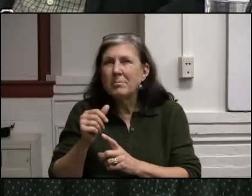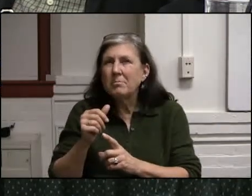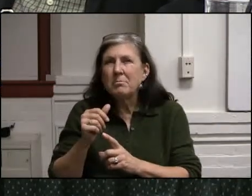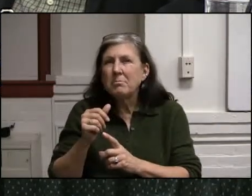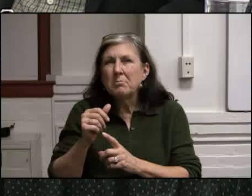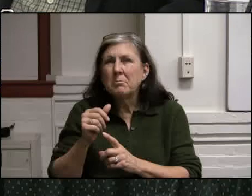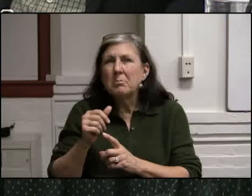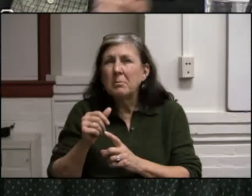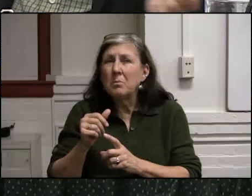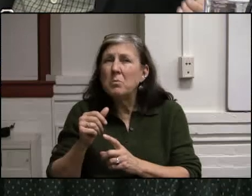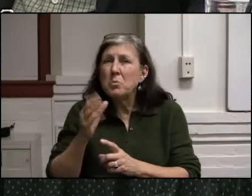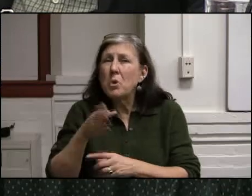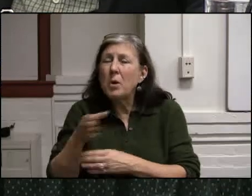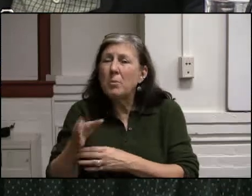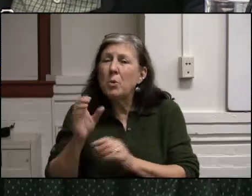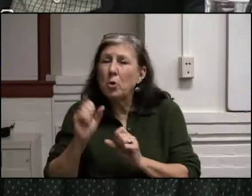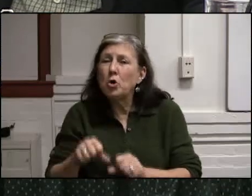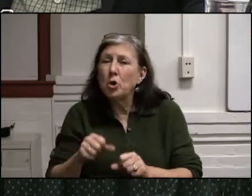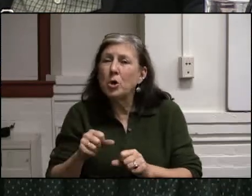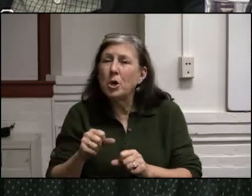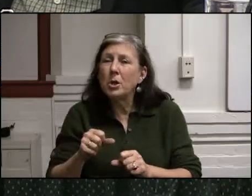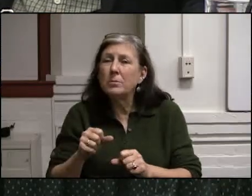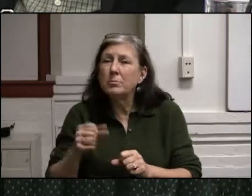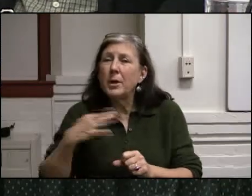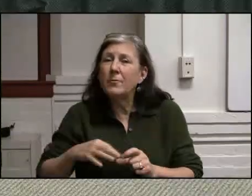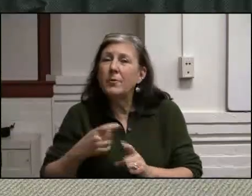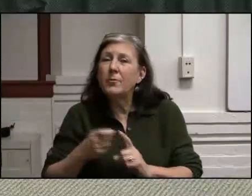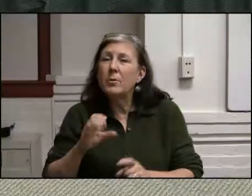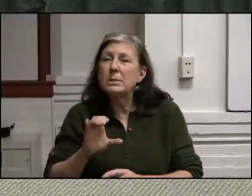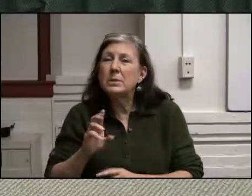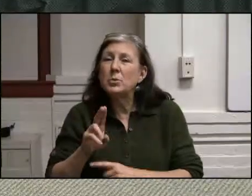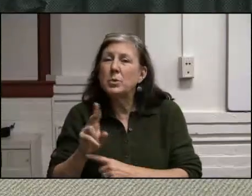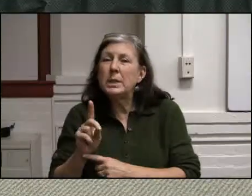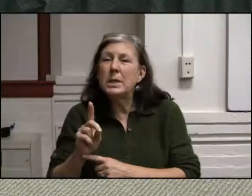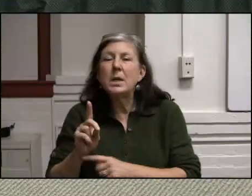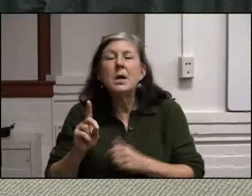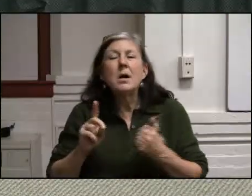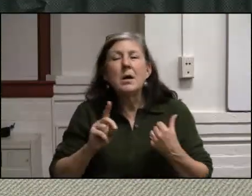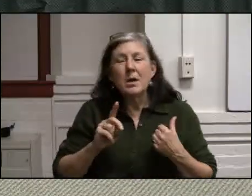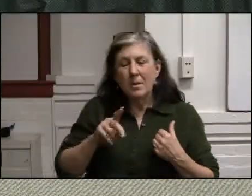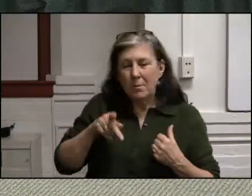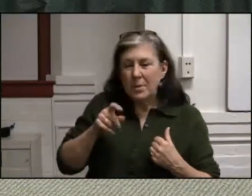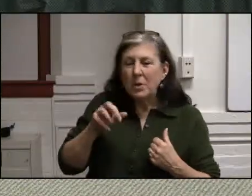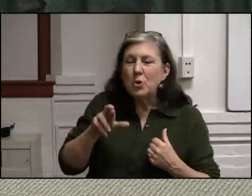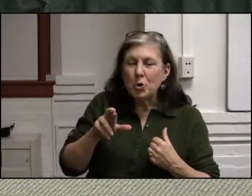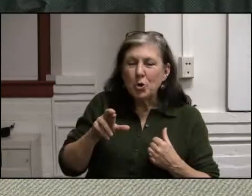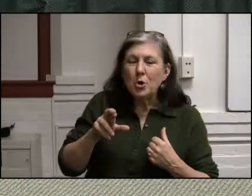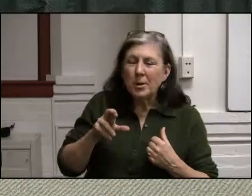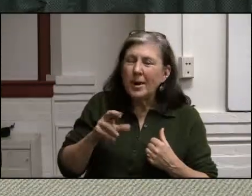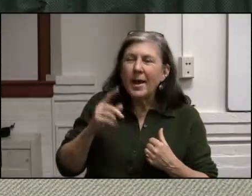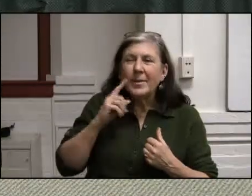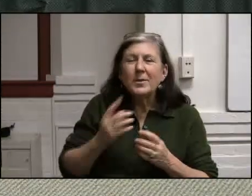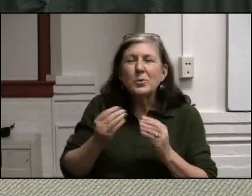served by a CUD. Maybe you could It's one of the describe things that what changed it my means. So I think it's actually more nuanced than would Brattleboro be served or would it not be served, and